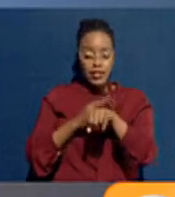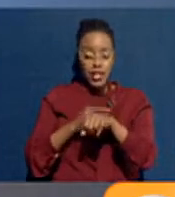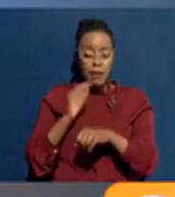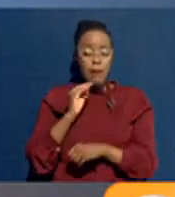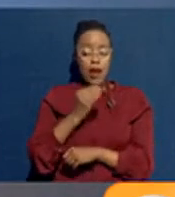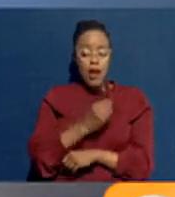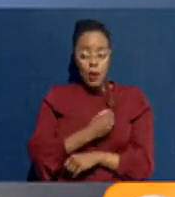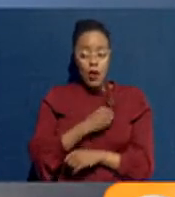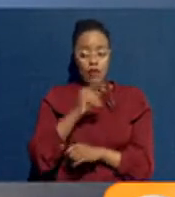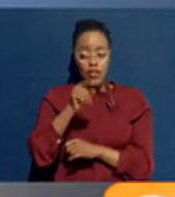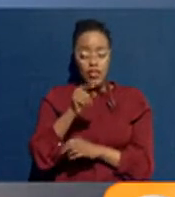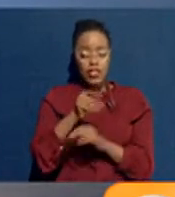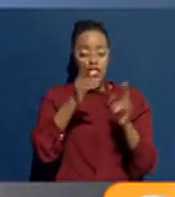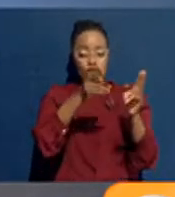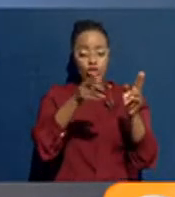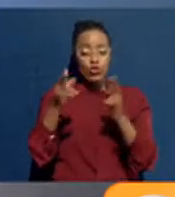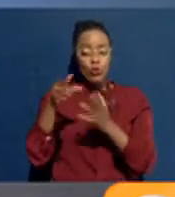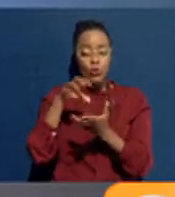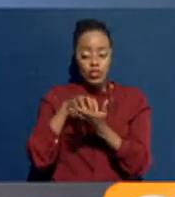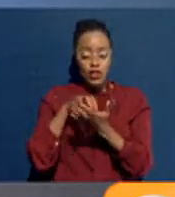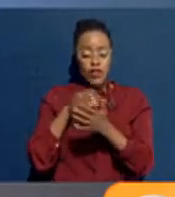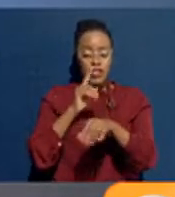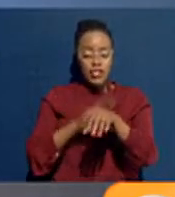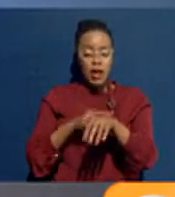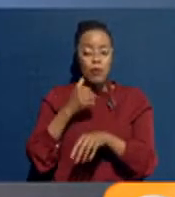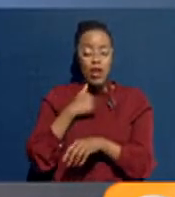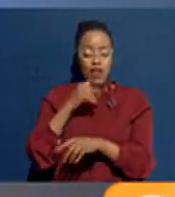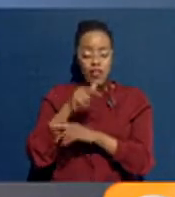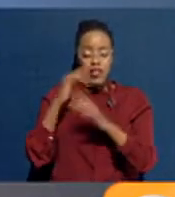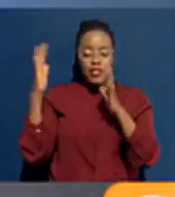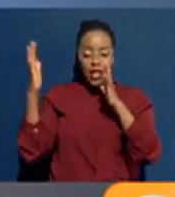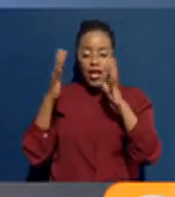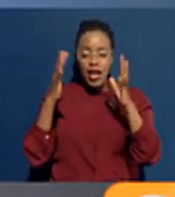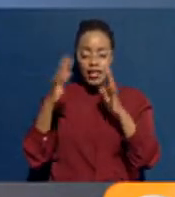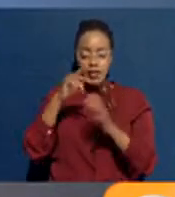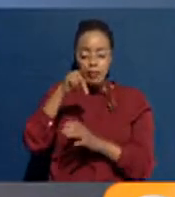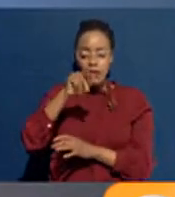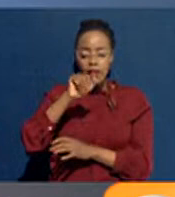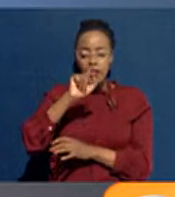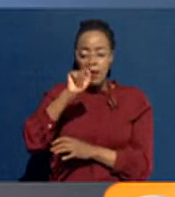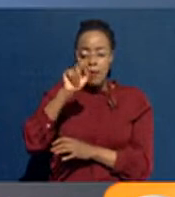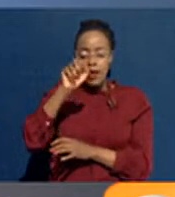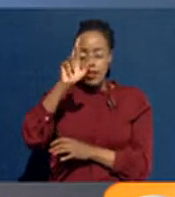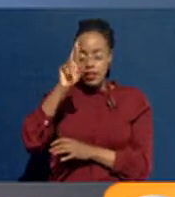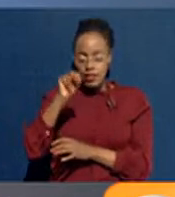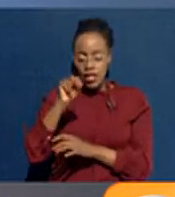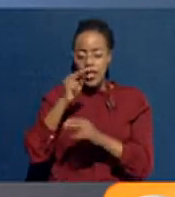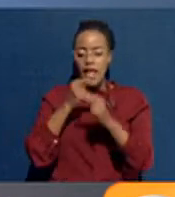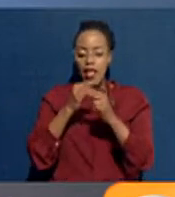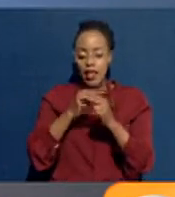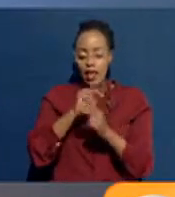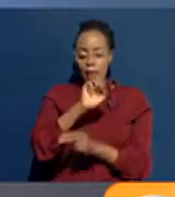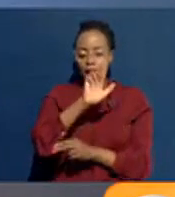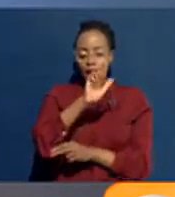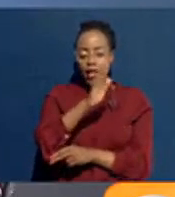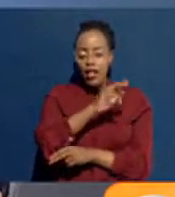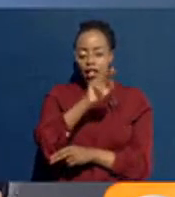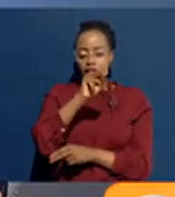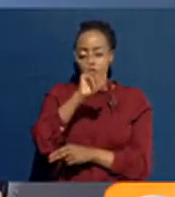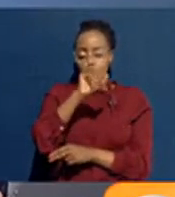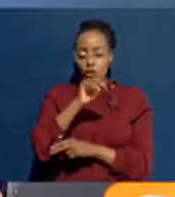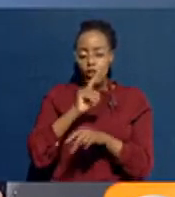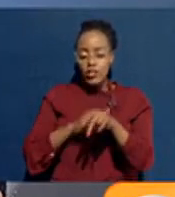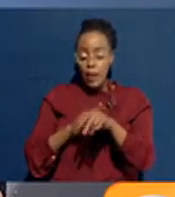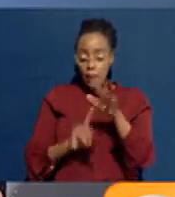That is a normal situation. When we have this climate pattern that we are calling El Nino, when it comes,